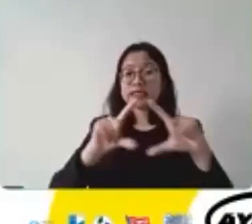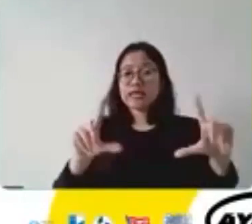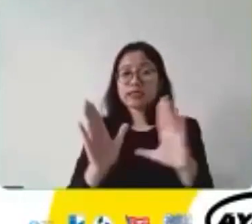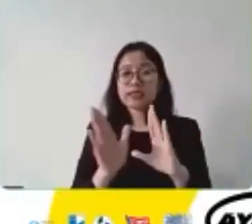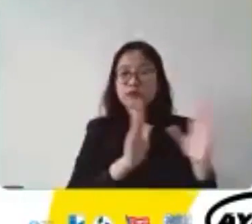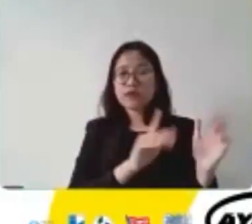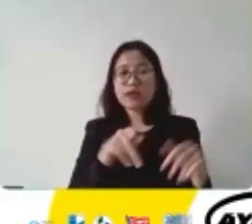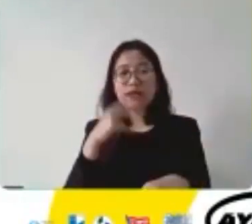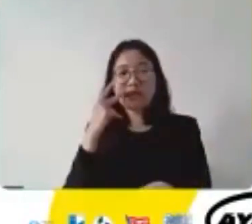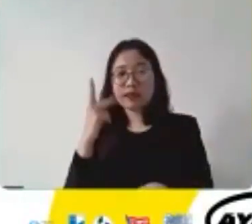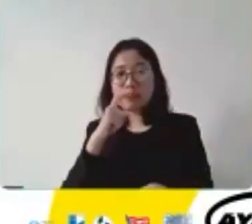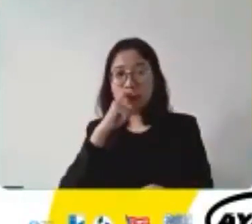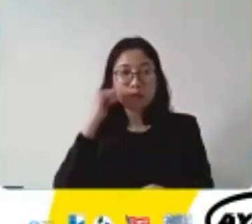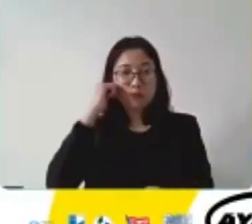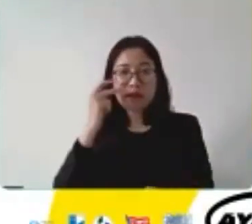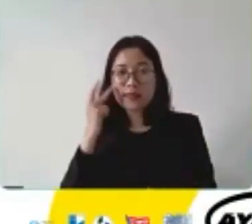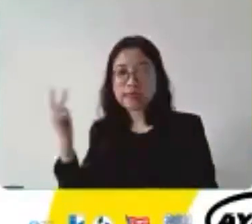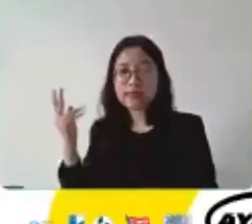air. So we have